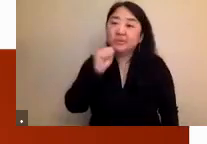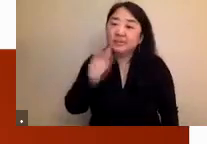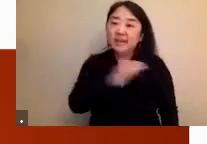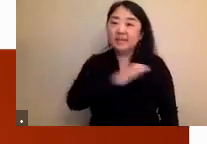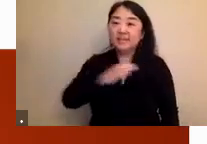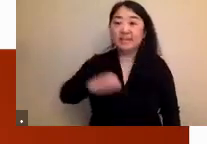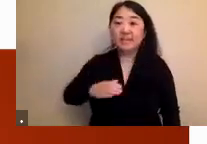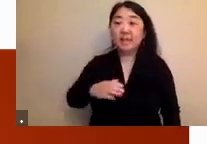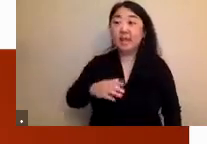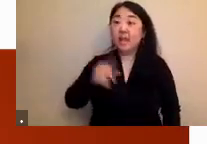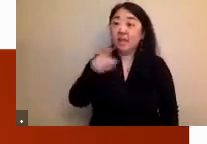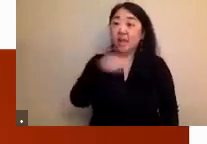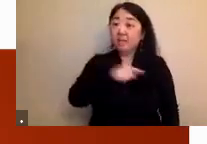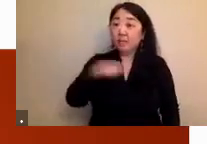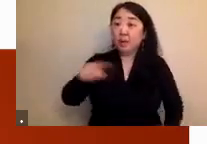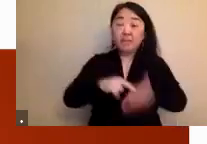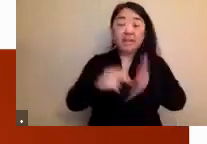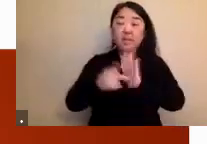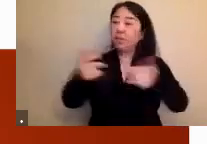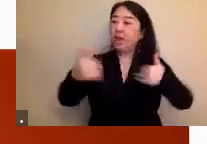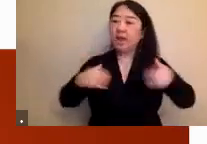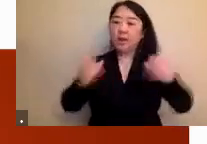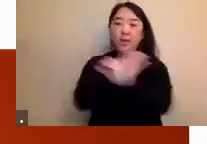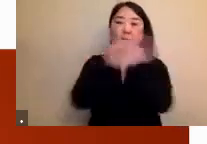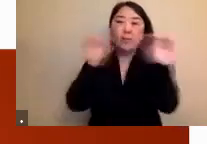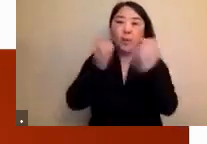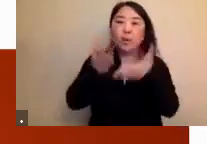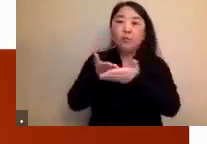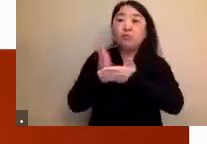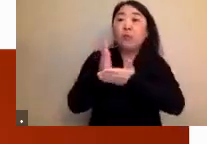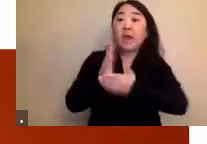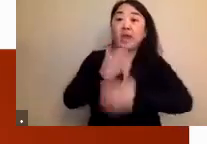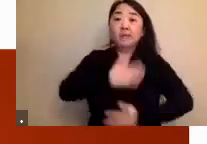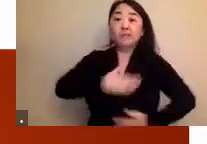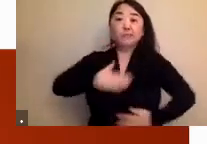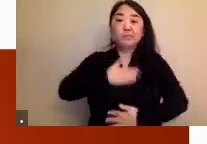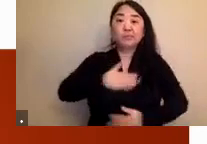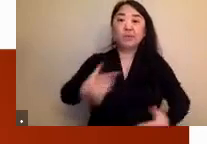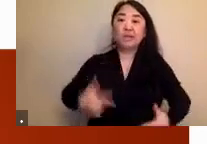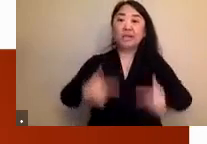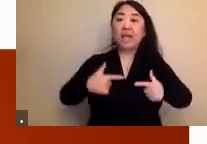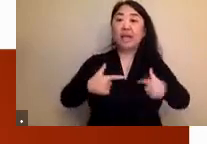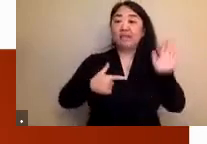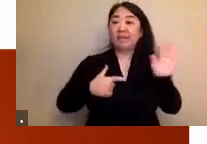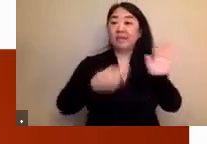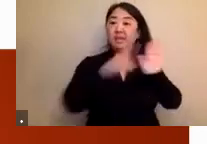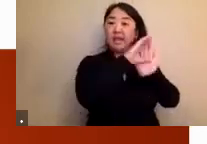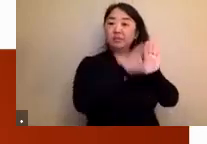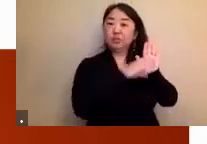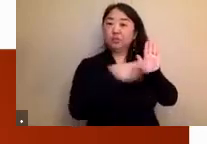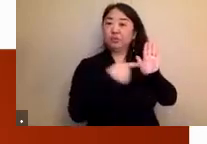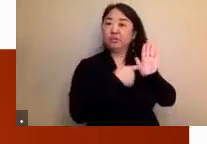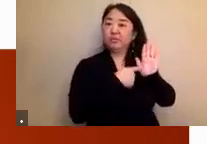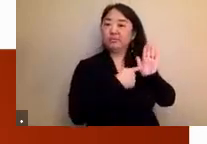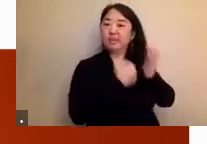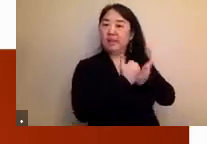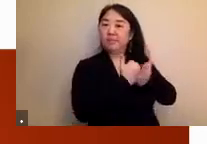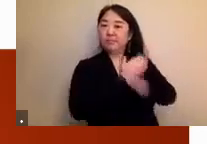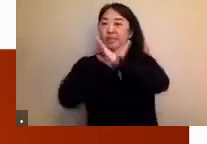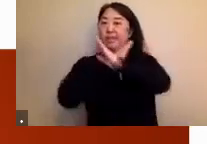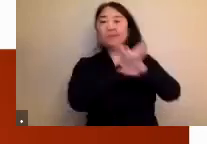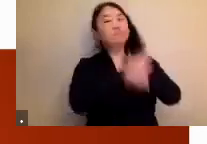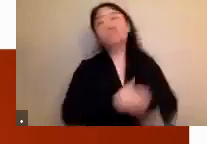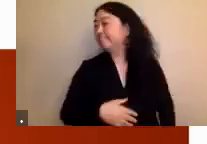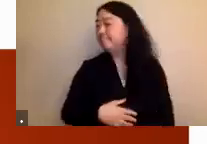the rights to enjoy life under the Constitution at that time. So